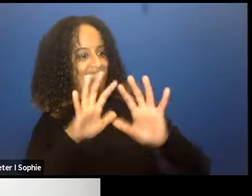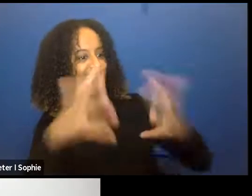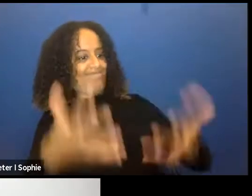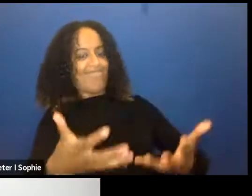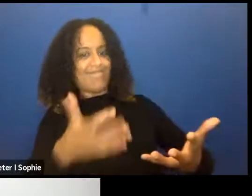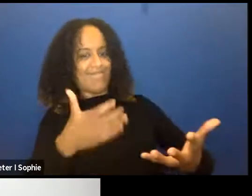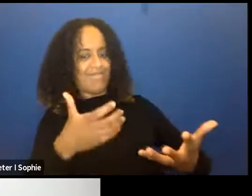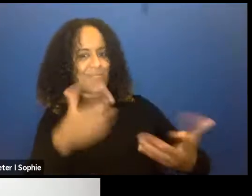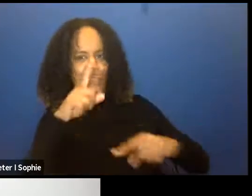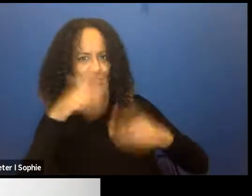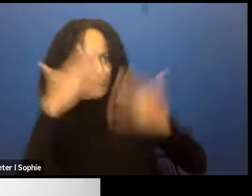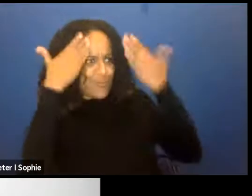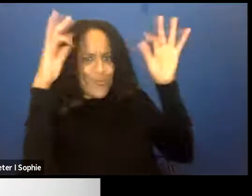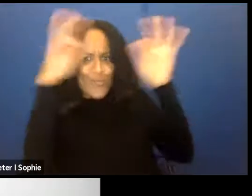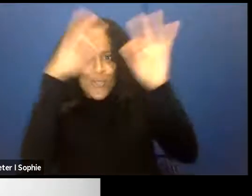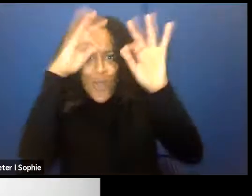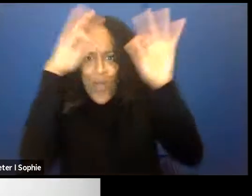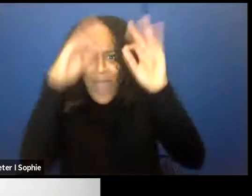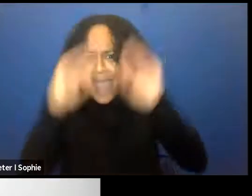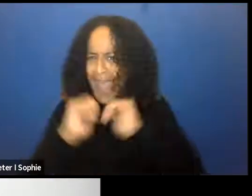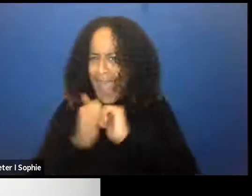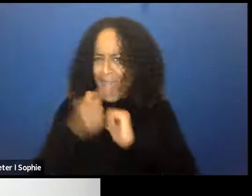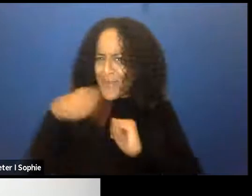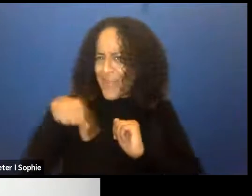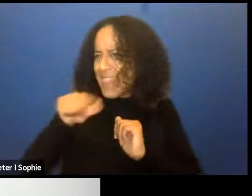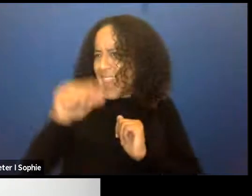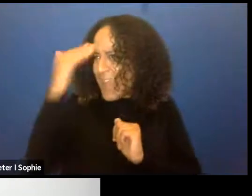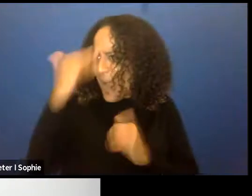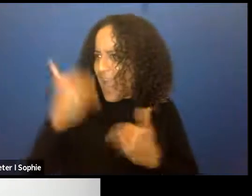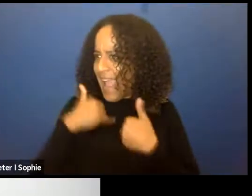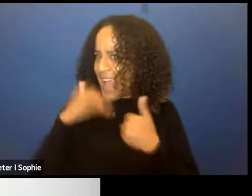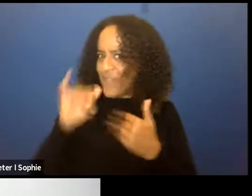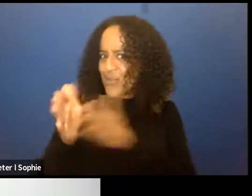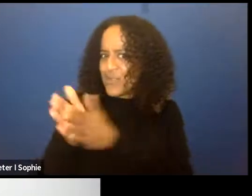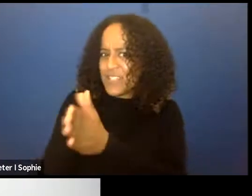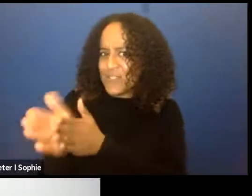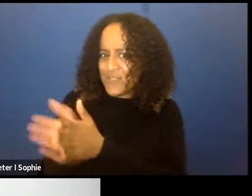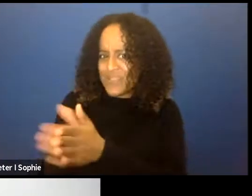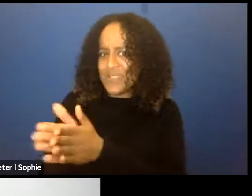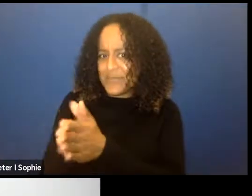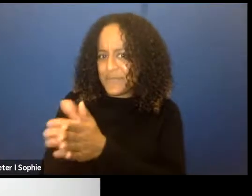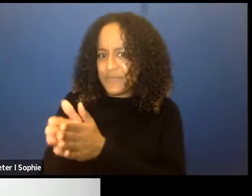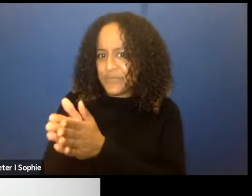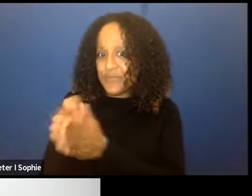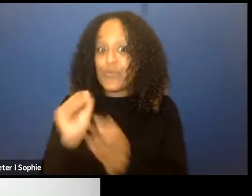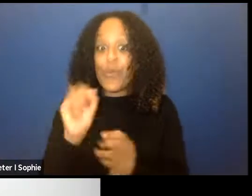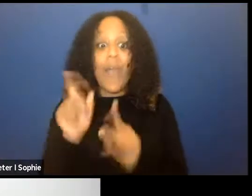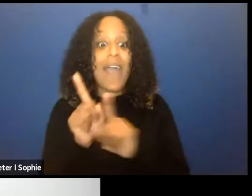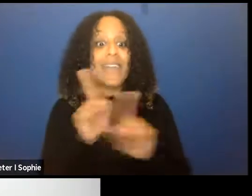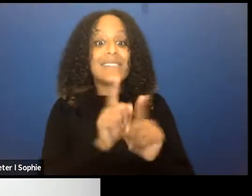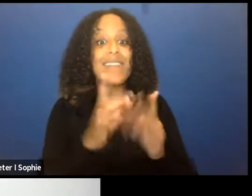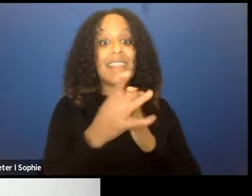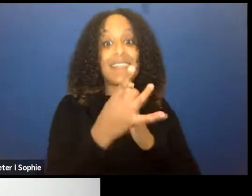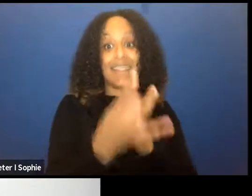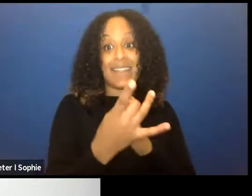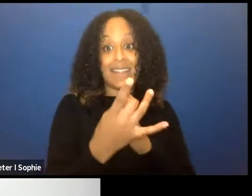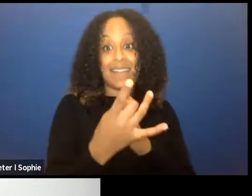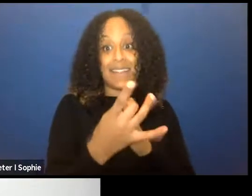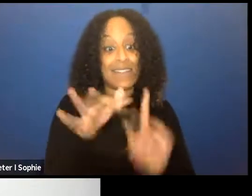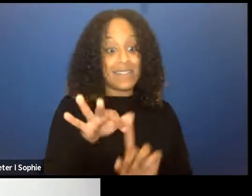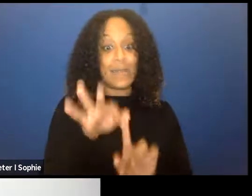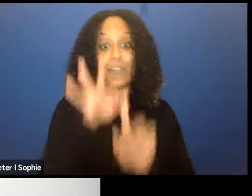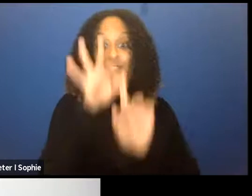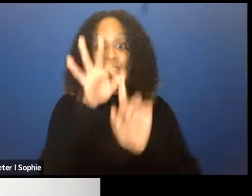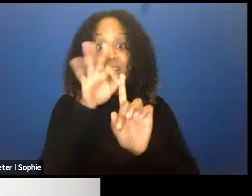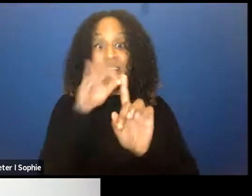didn't know. They had no way of knowing that I might have those interests. So when, as a leader, especially if you're in